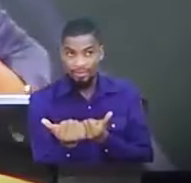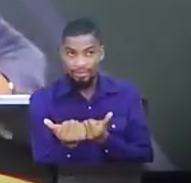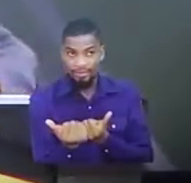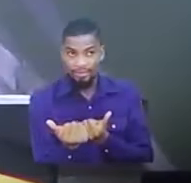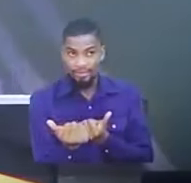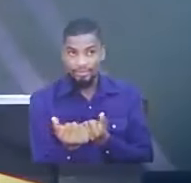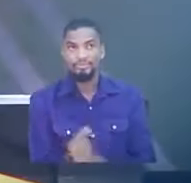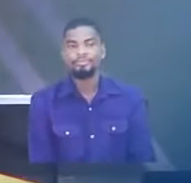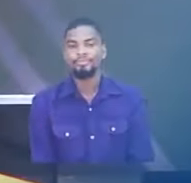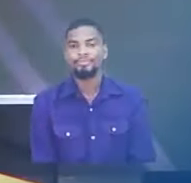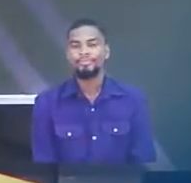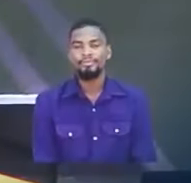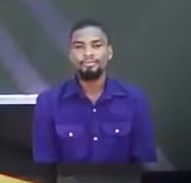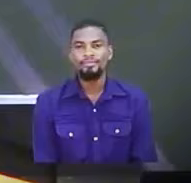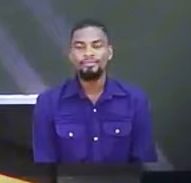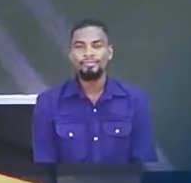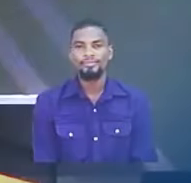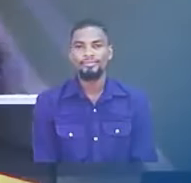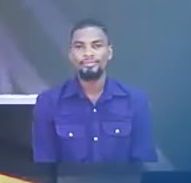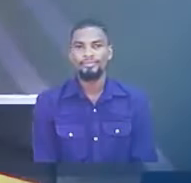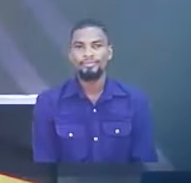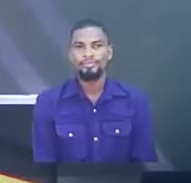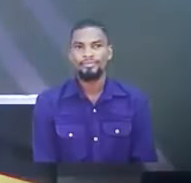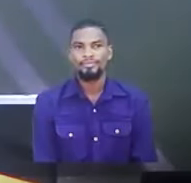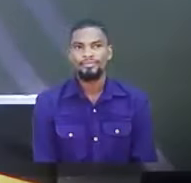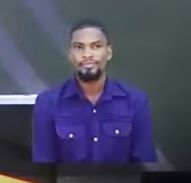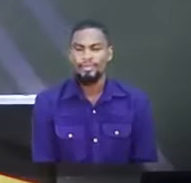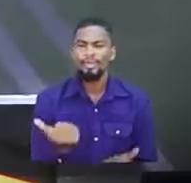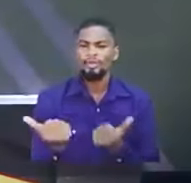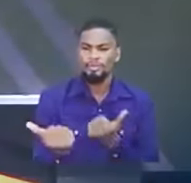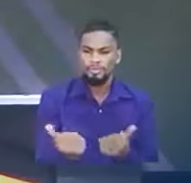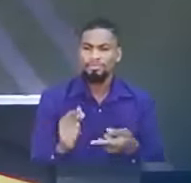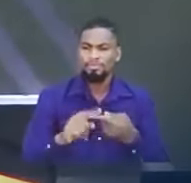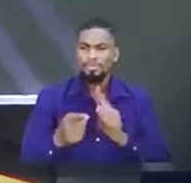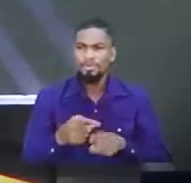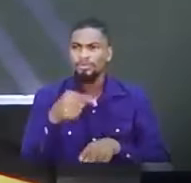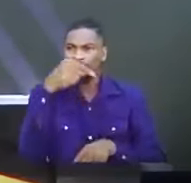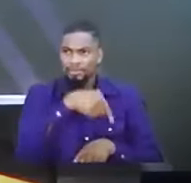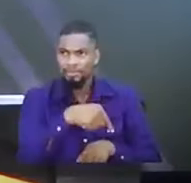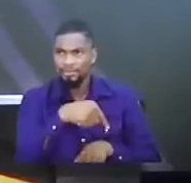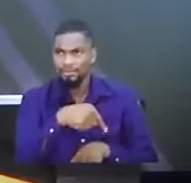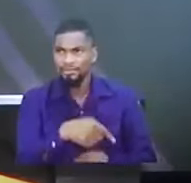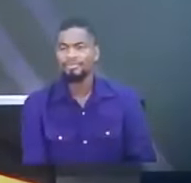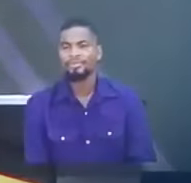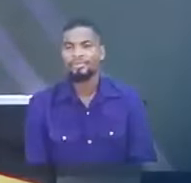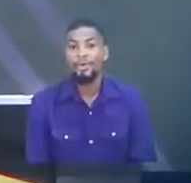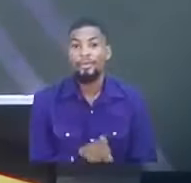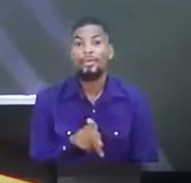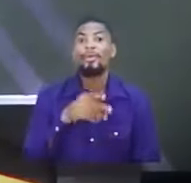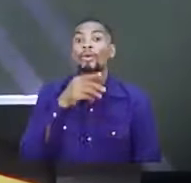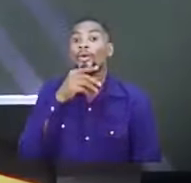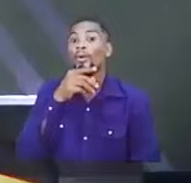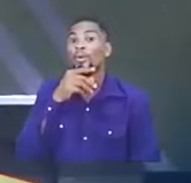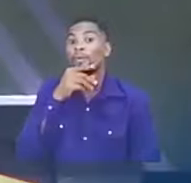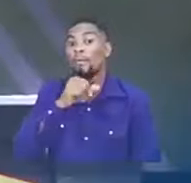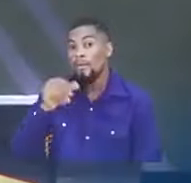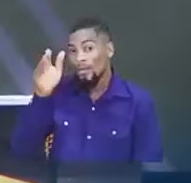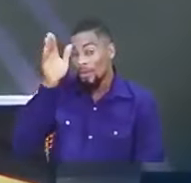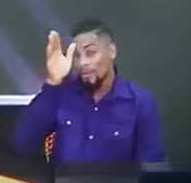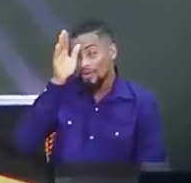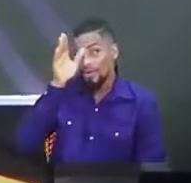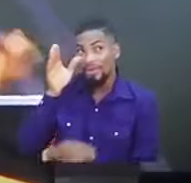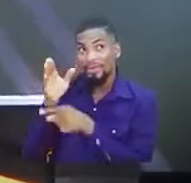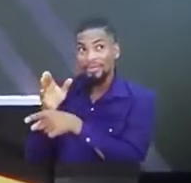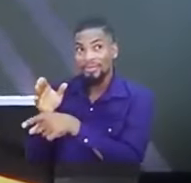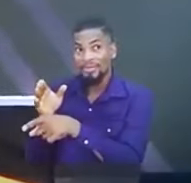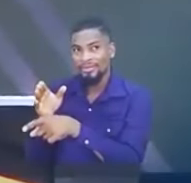the bucket. And so Joe was also there. Then they got to where this old man was, but not knowing that the old man